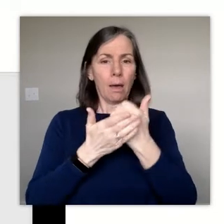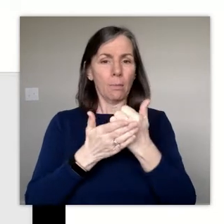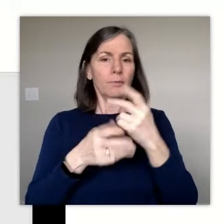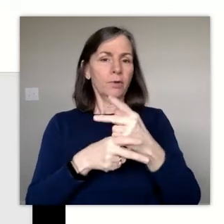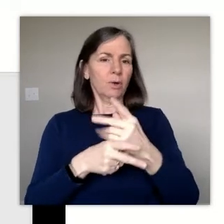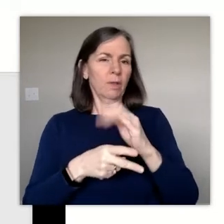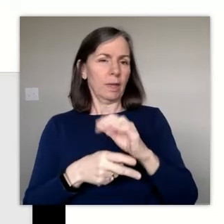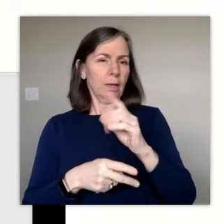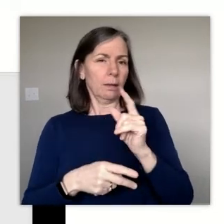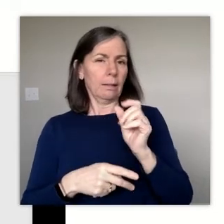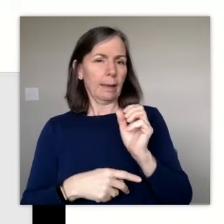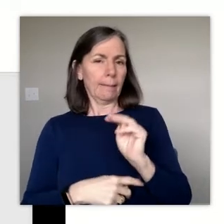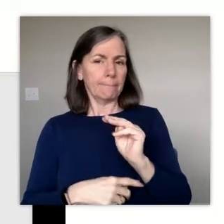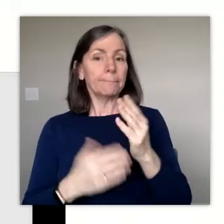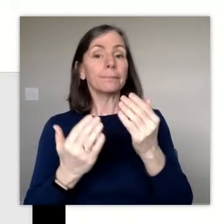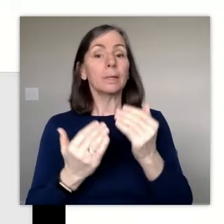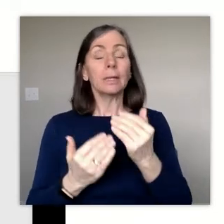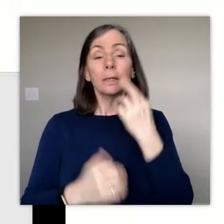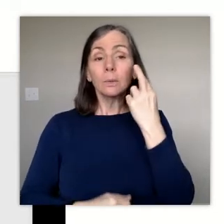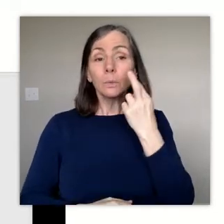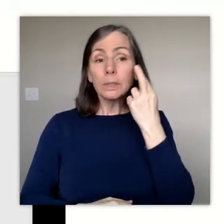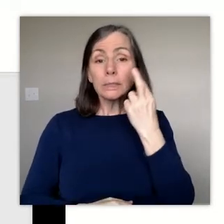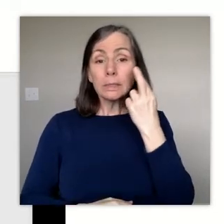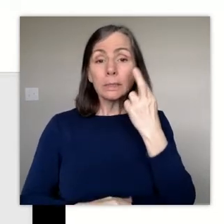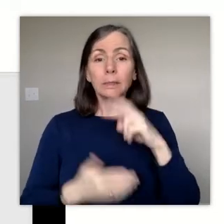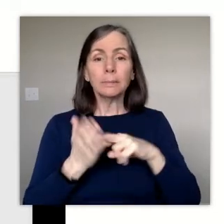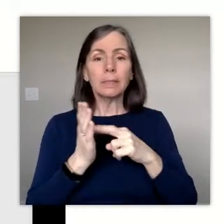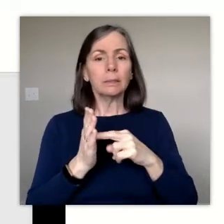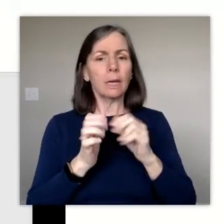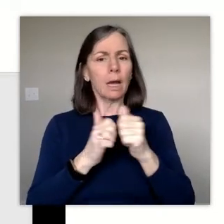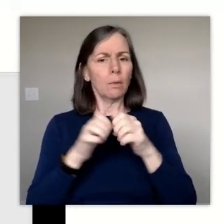evidence supports the claim.